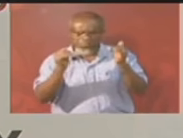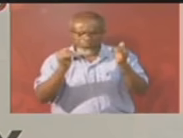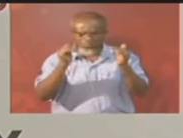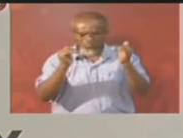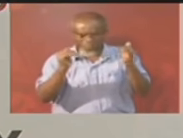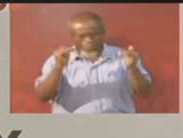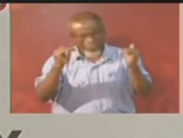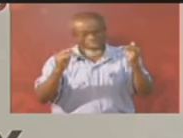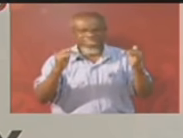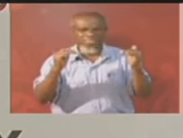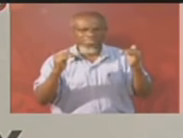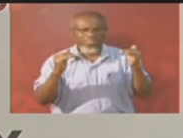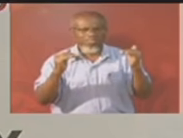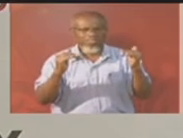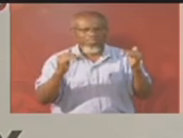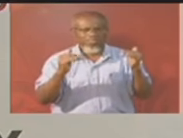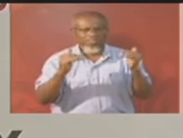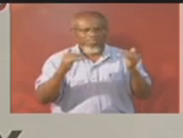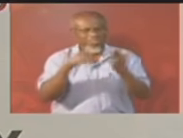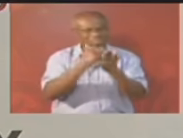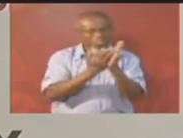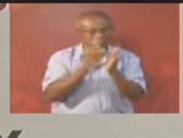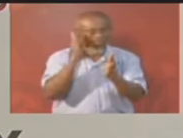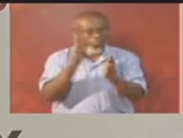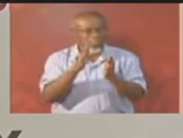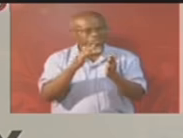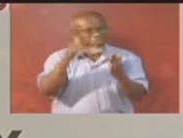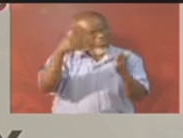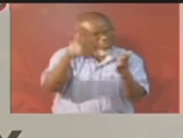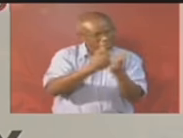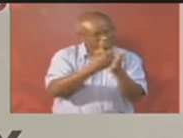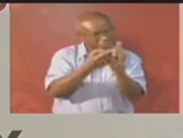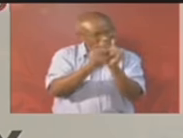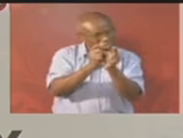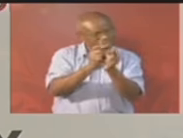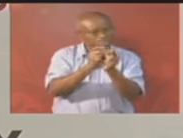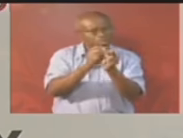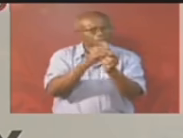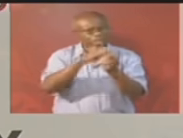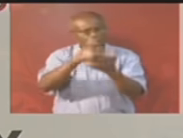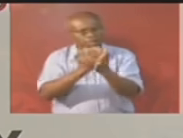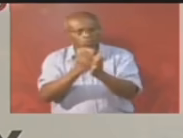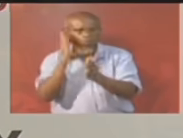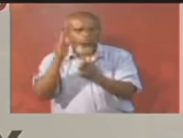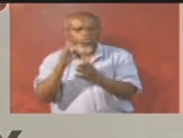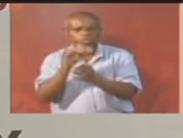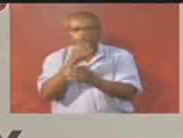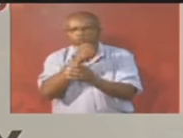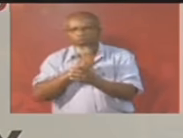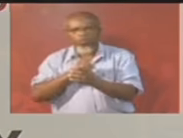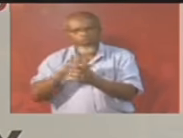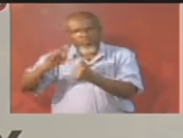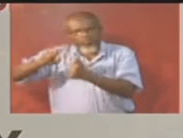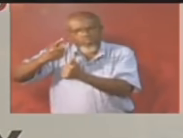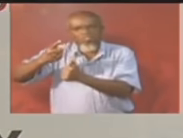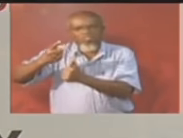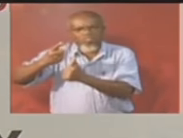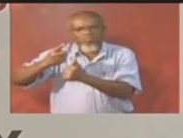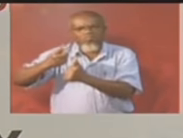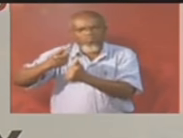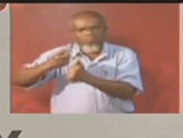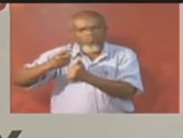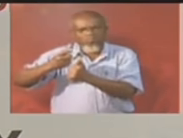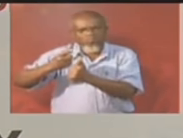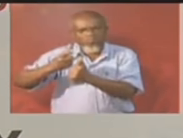proportion will be the old. At the current time, with the limitations that we have in the ability to sequence widely, we